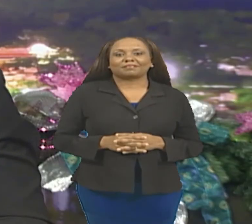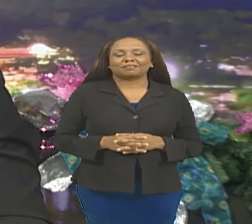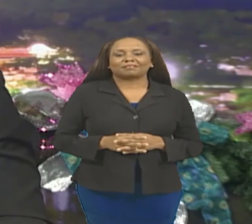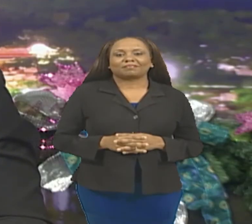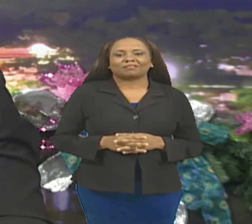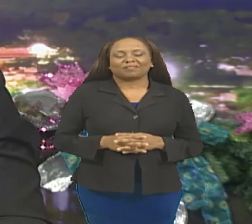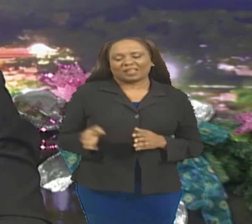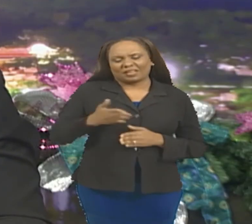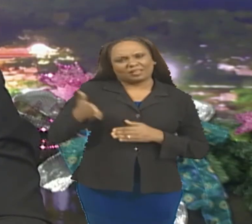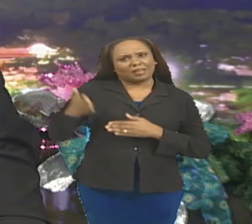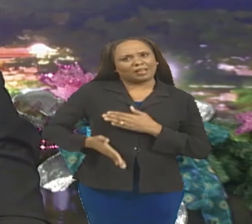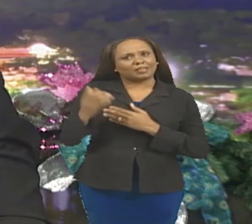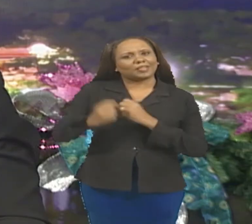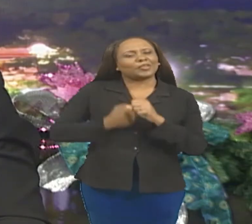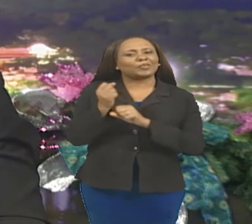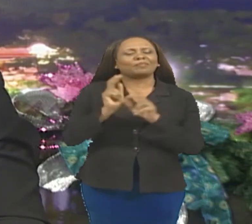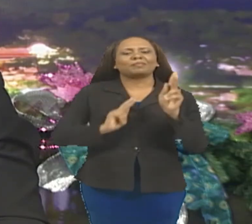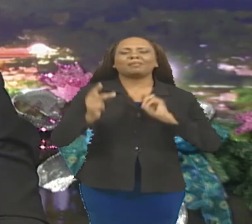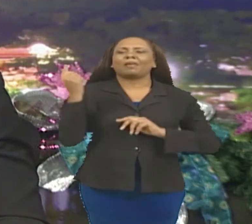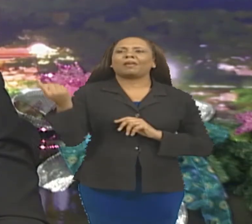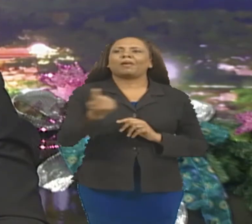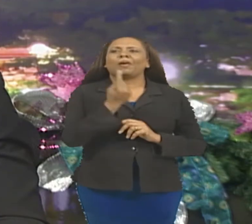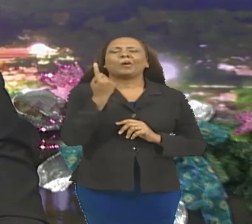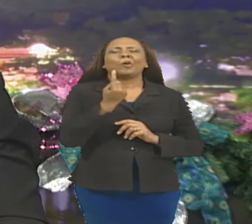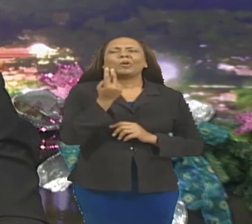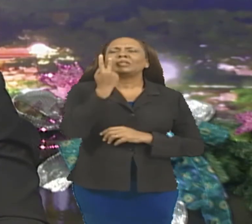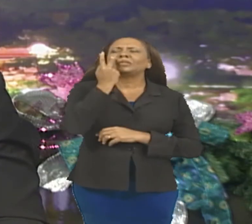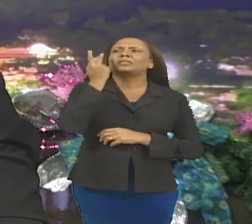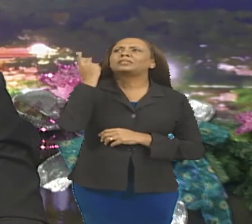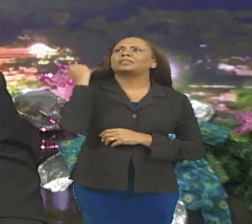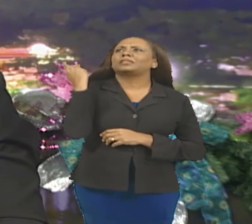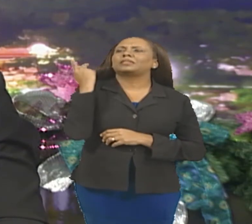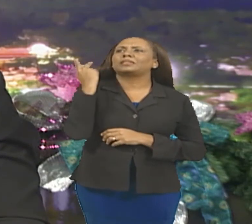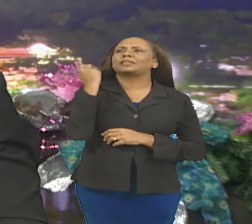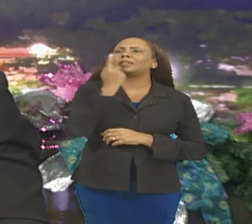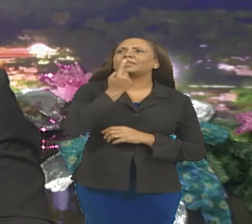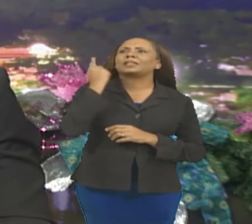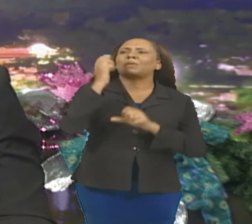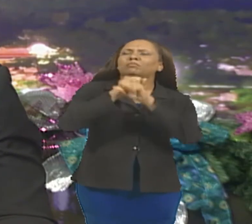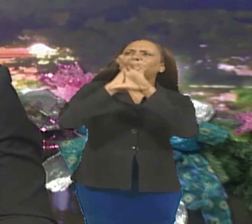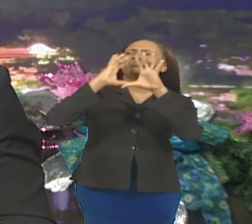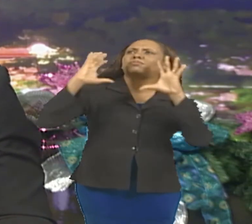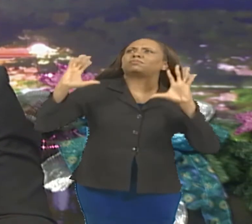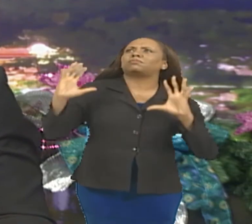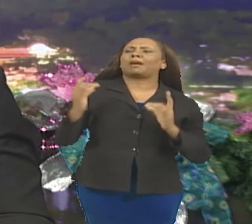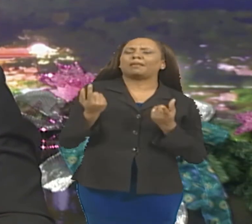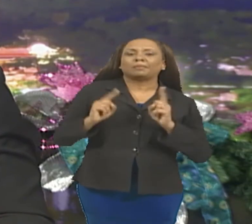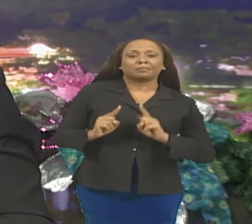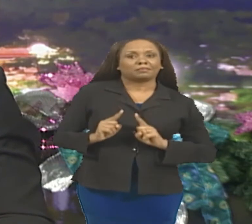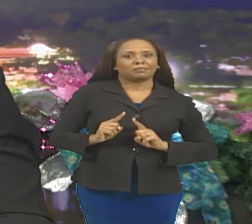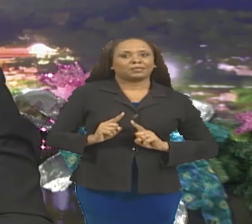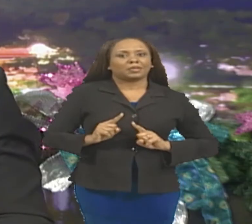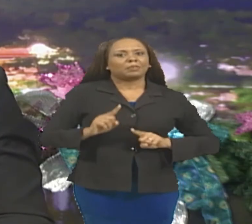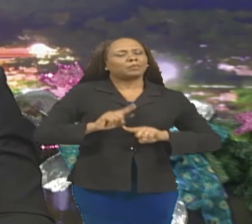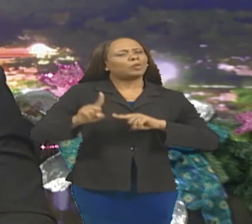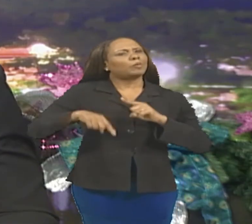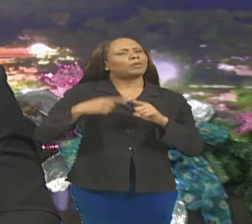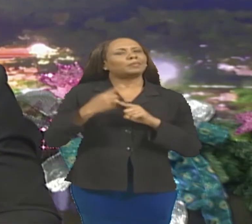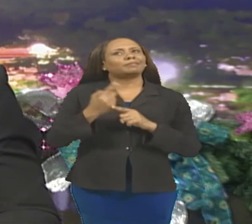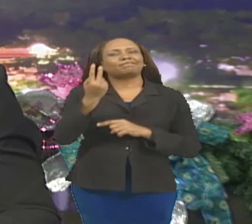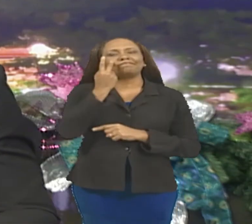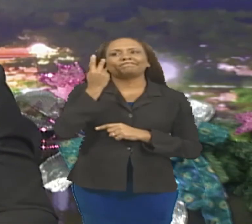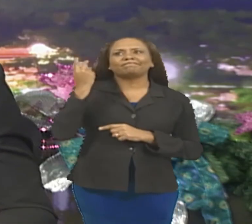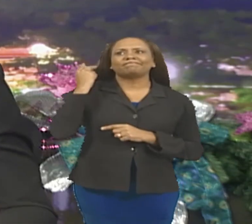The end of the year is always a time for introspection and evaluation. Now, in doing so, there is much to be gained when we step back and take